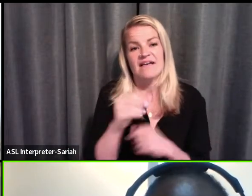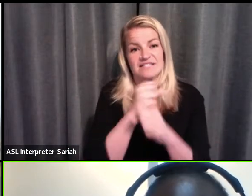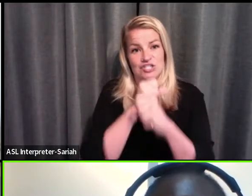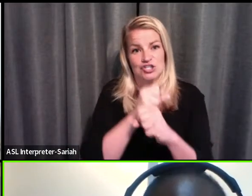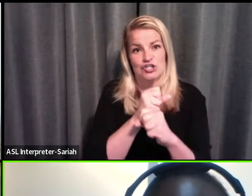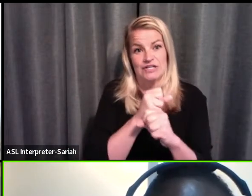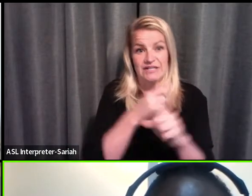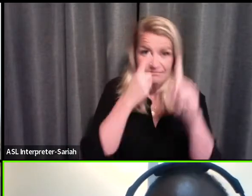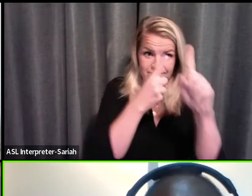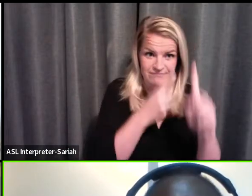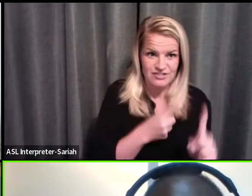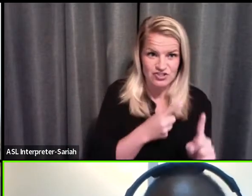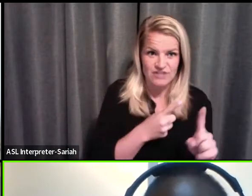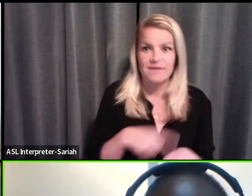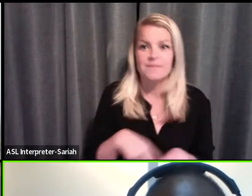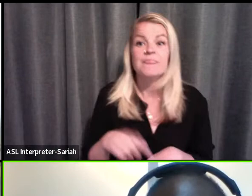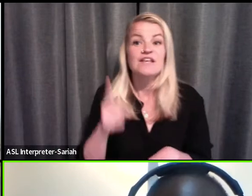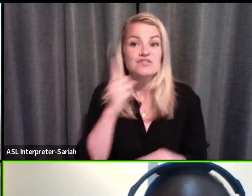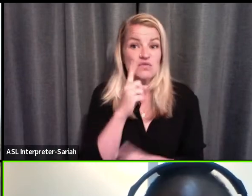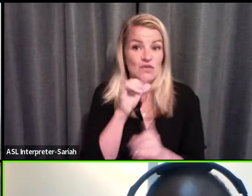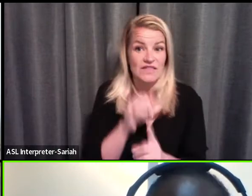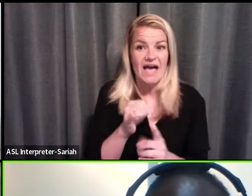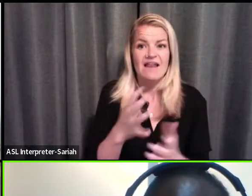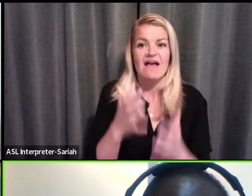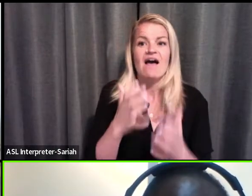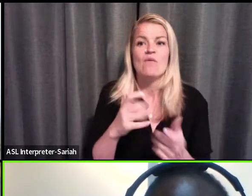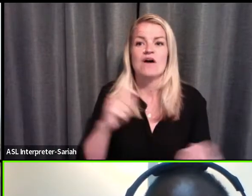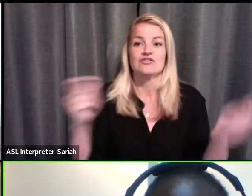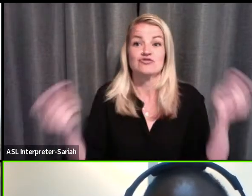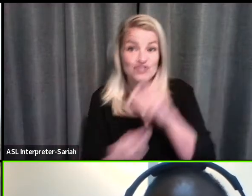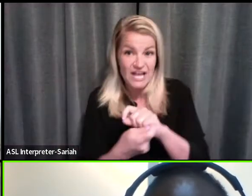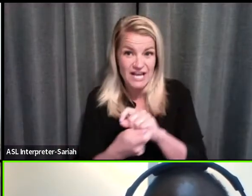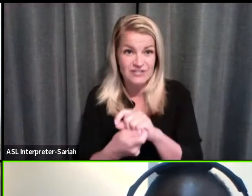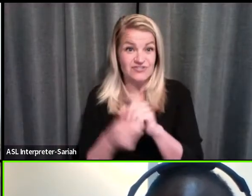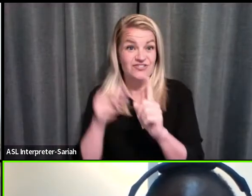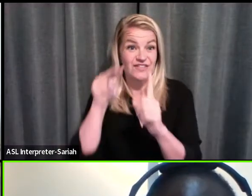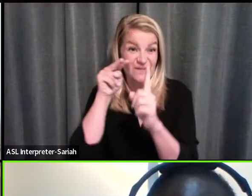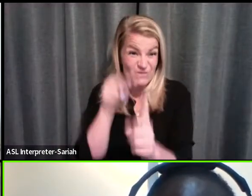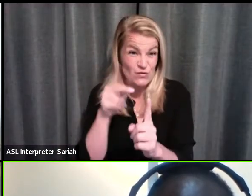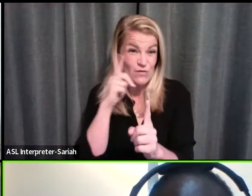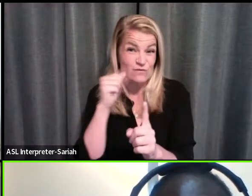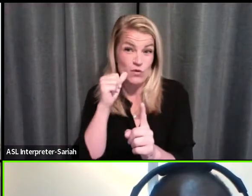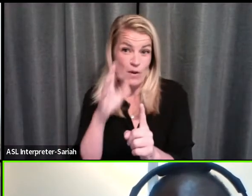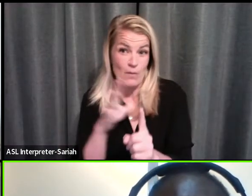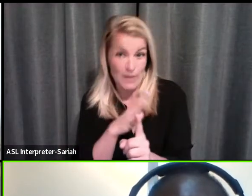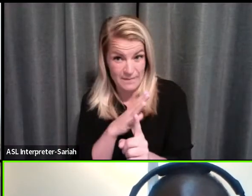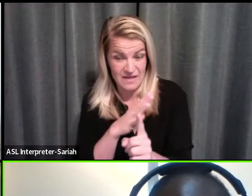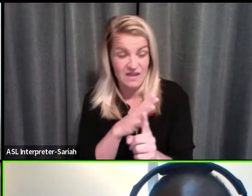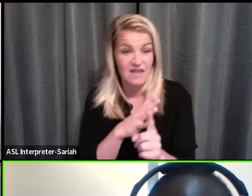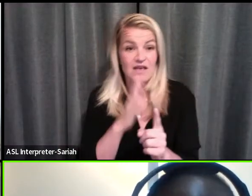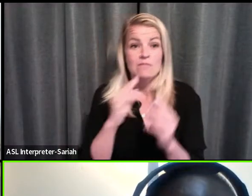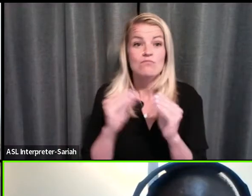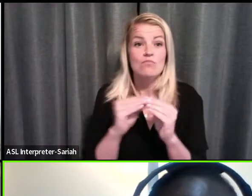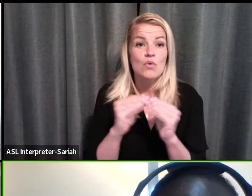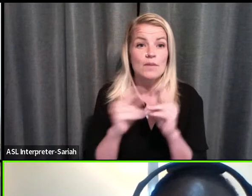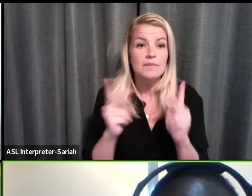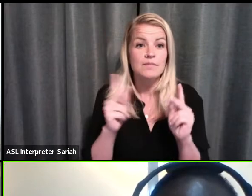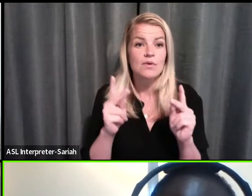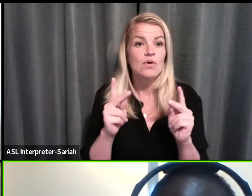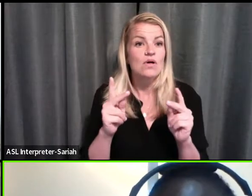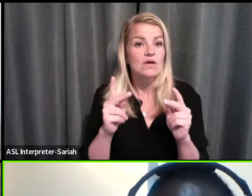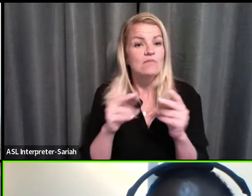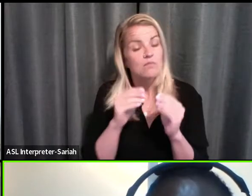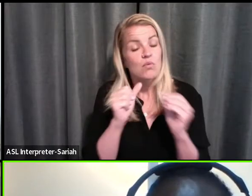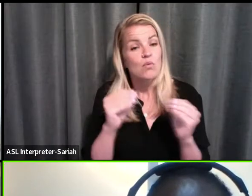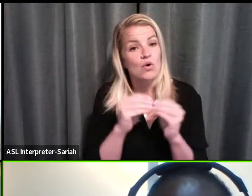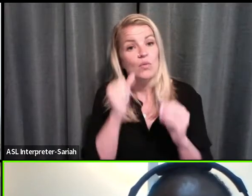result, I contribute to shifting the perception of women's passive victims to recognizing women as agents